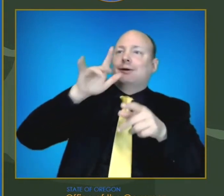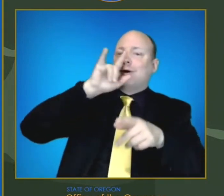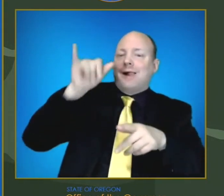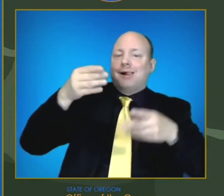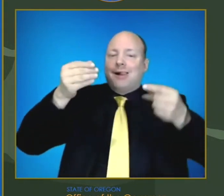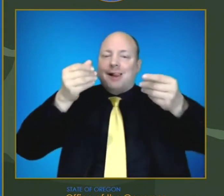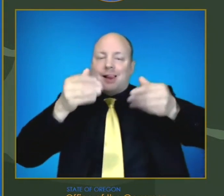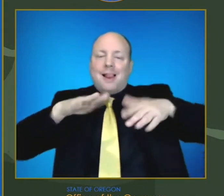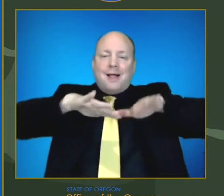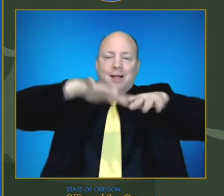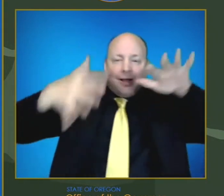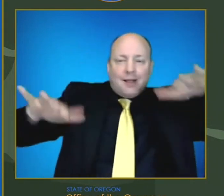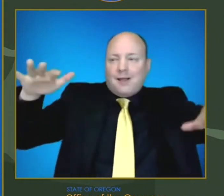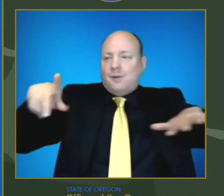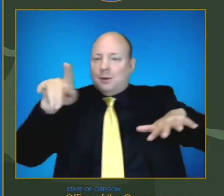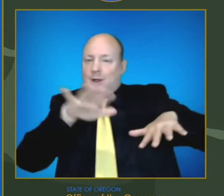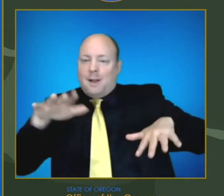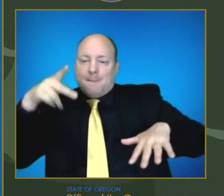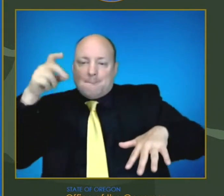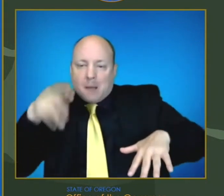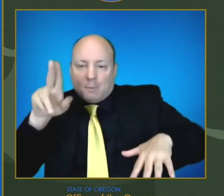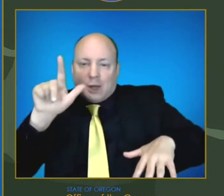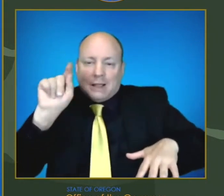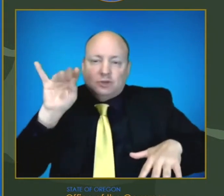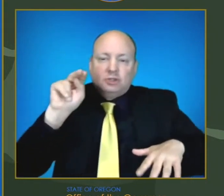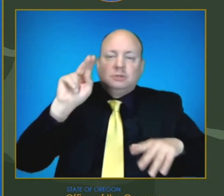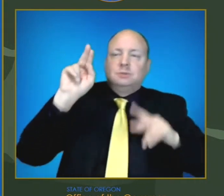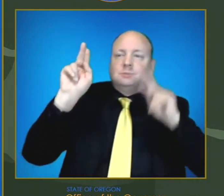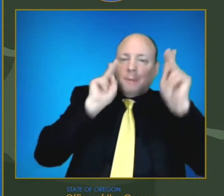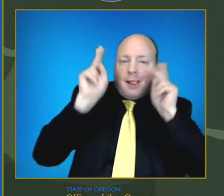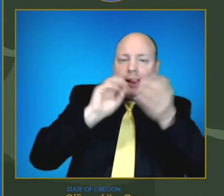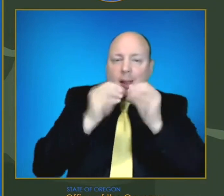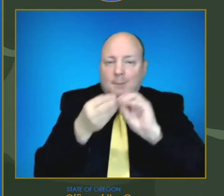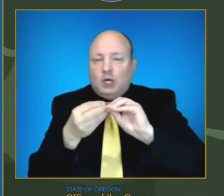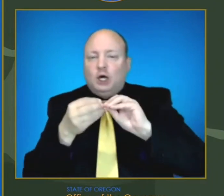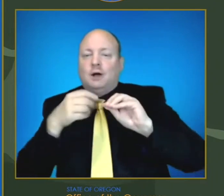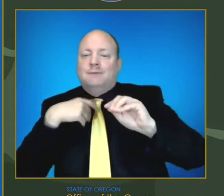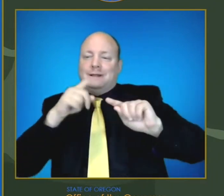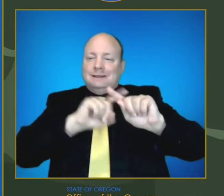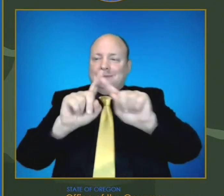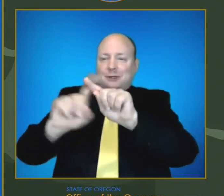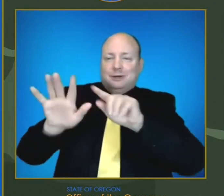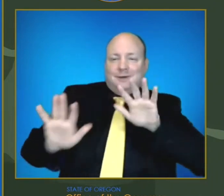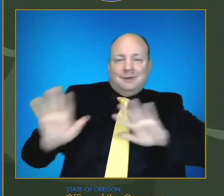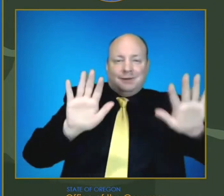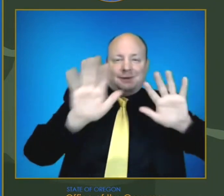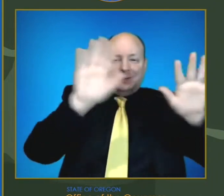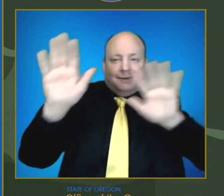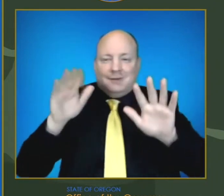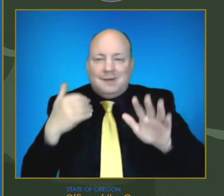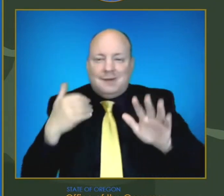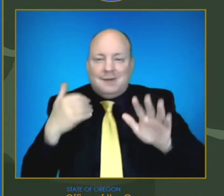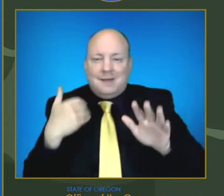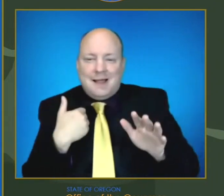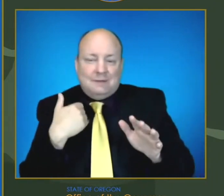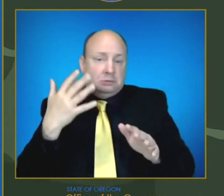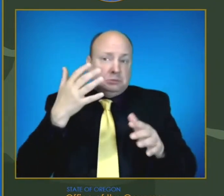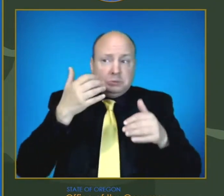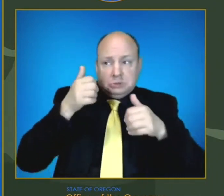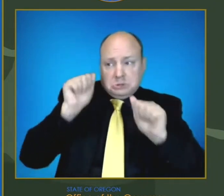that every Oregon county has the capacity to reach the 65% target. Looking